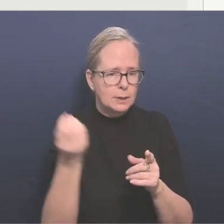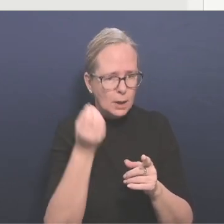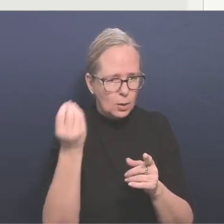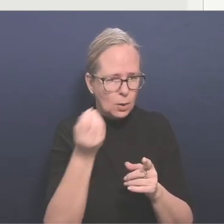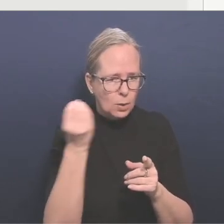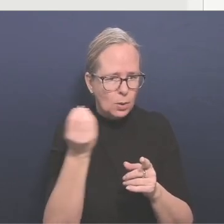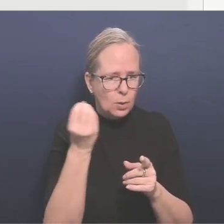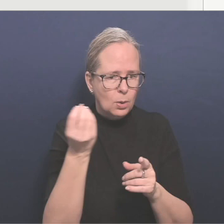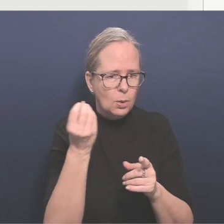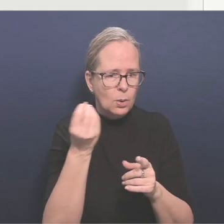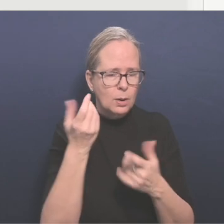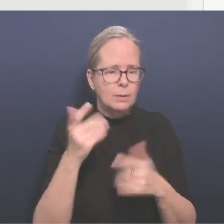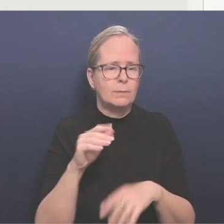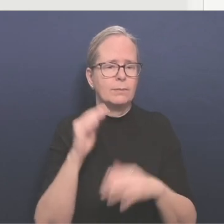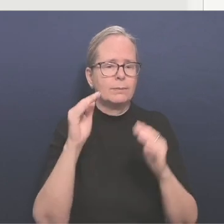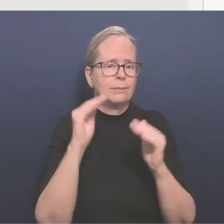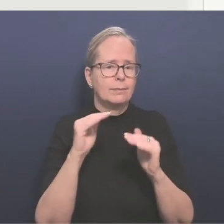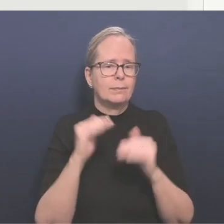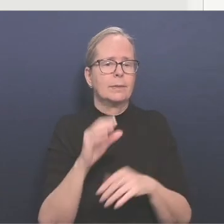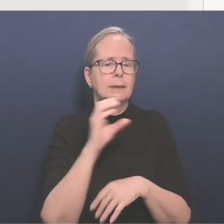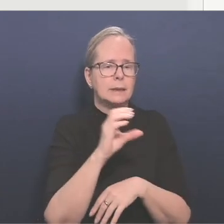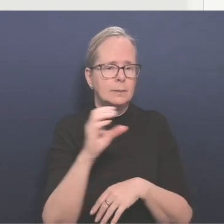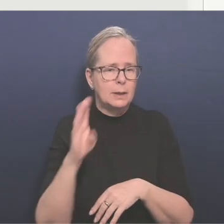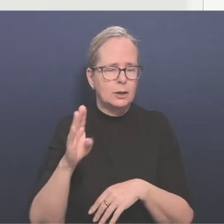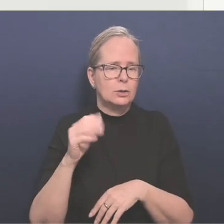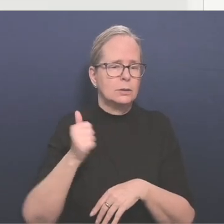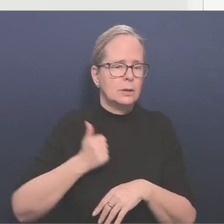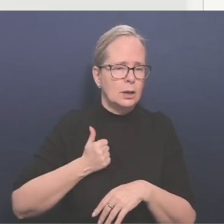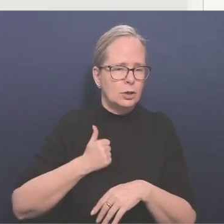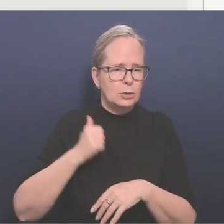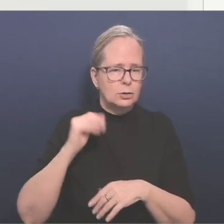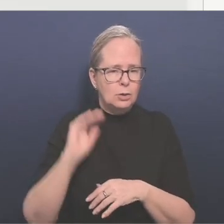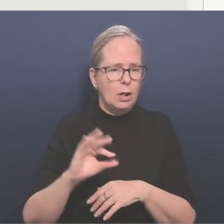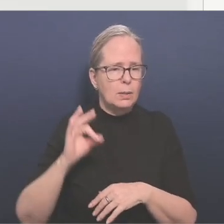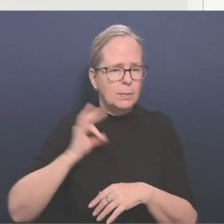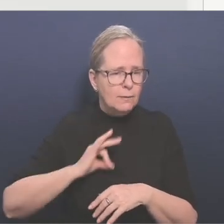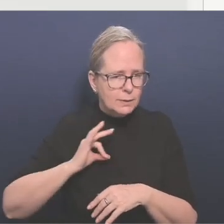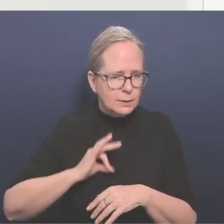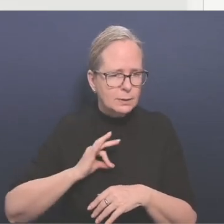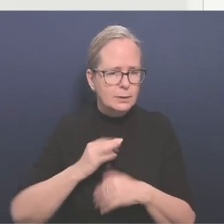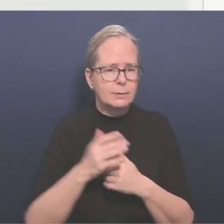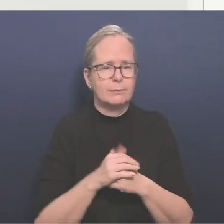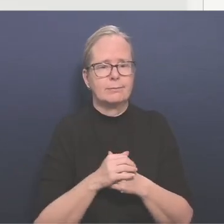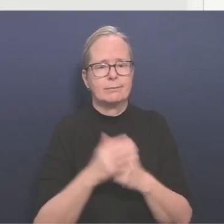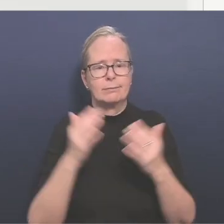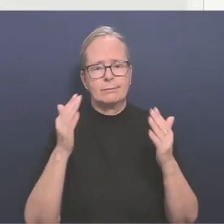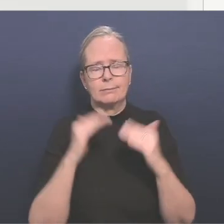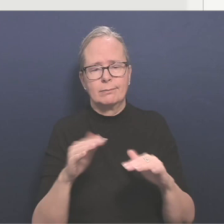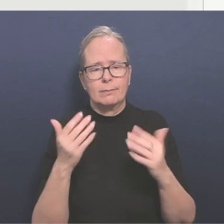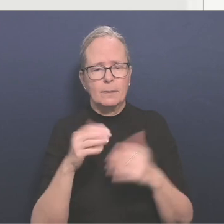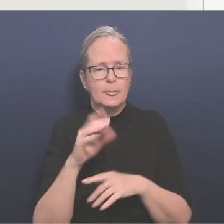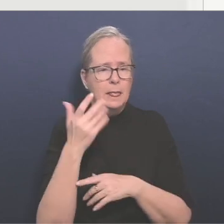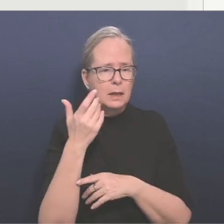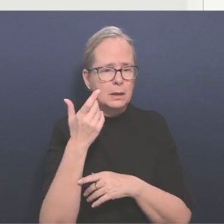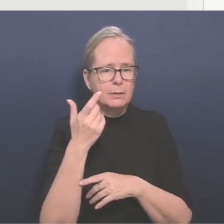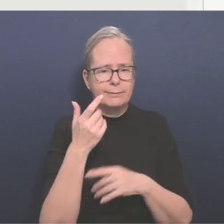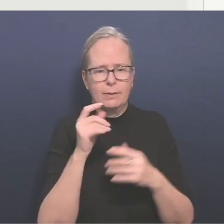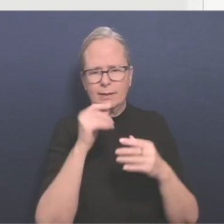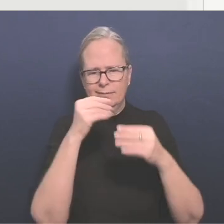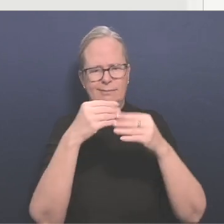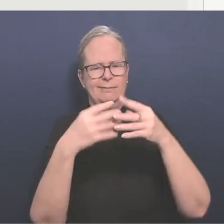The identification required for each applicant, and also the same thing goes for the Better